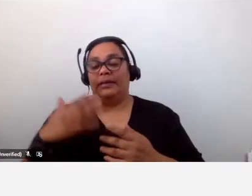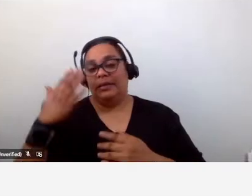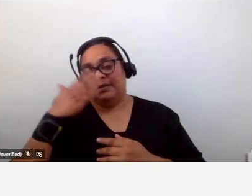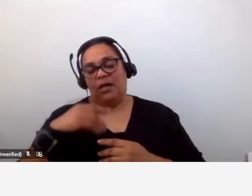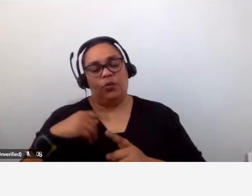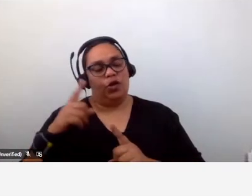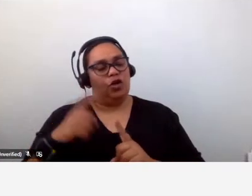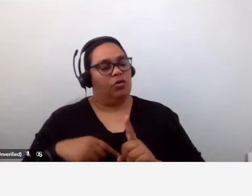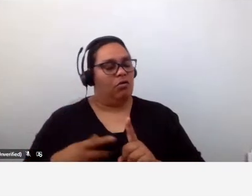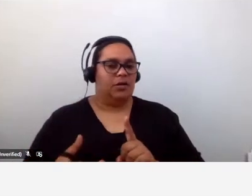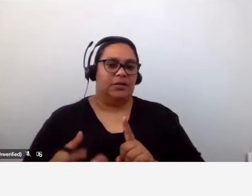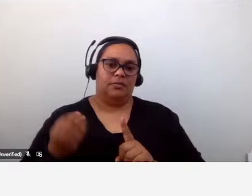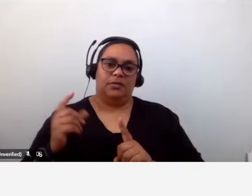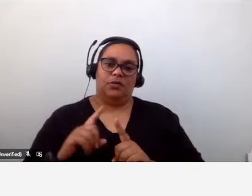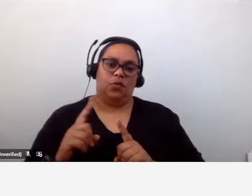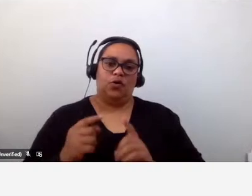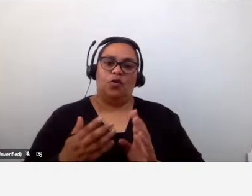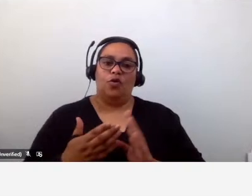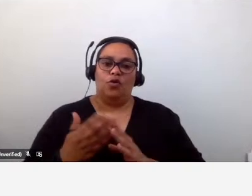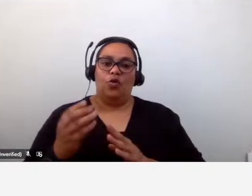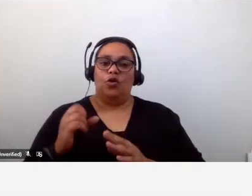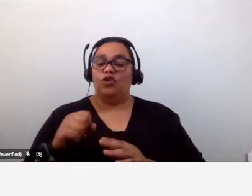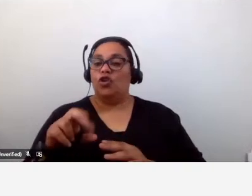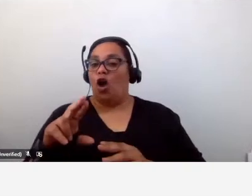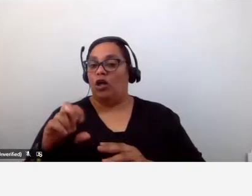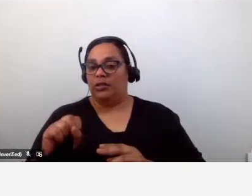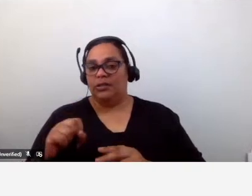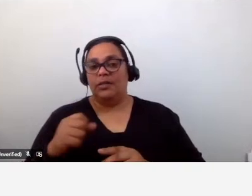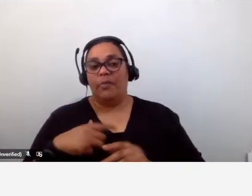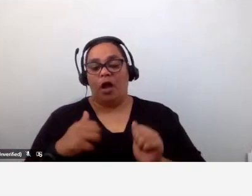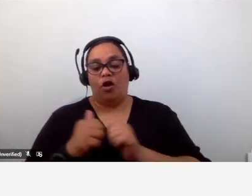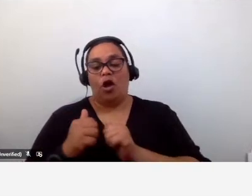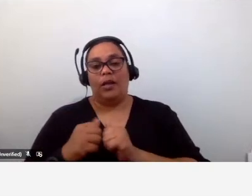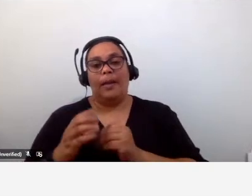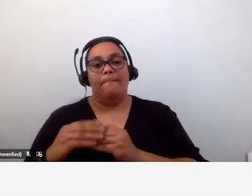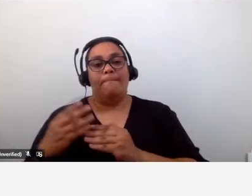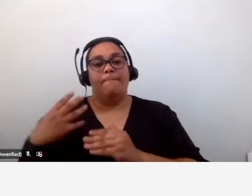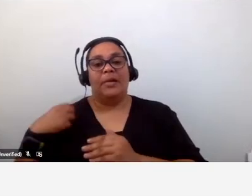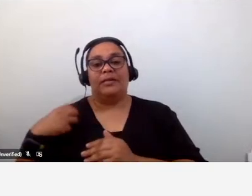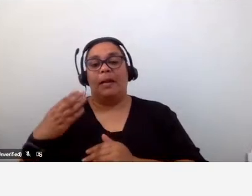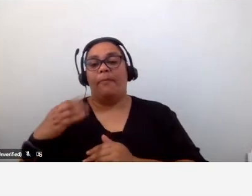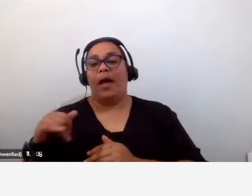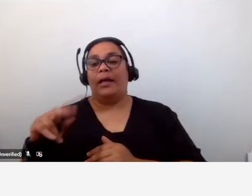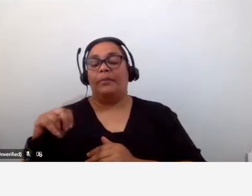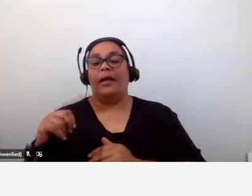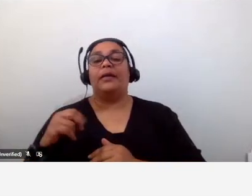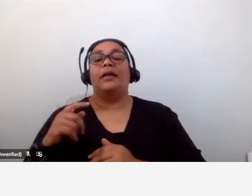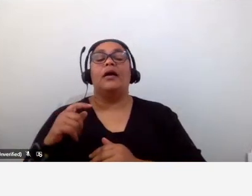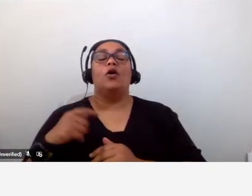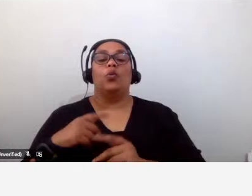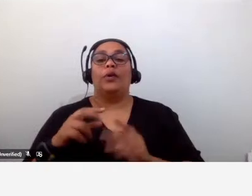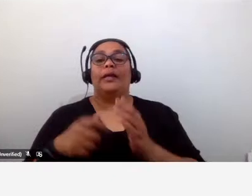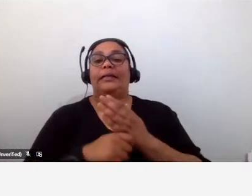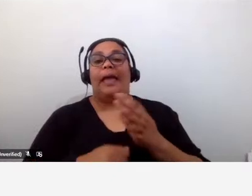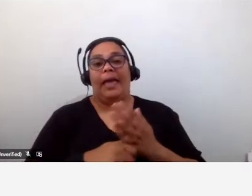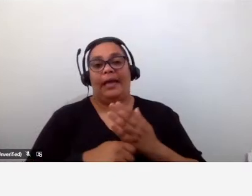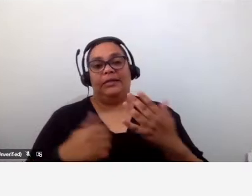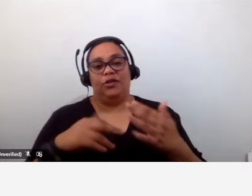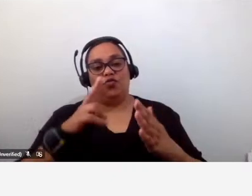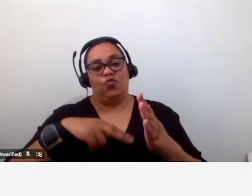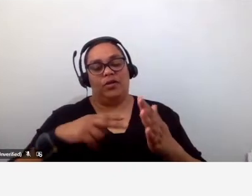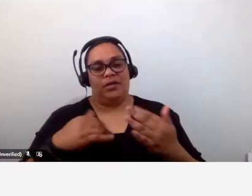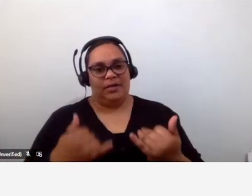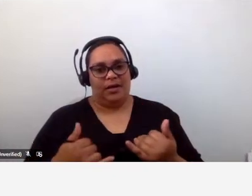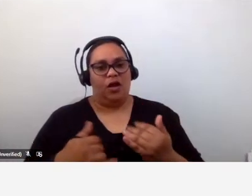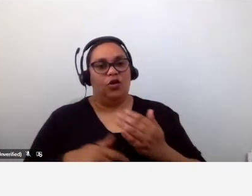could not get through to SARS, as my colleague Minister Bartman says, we're taxing reading these days now.